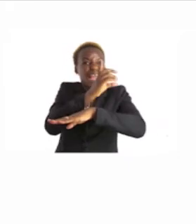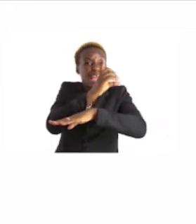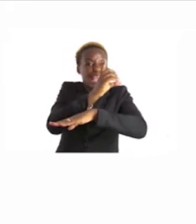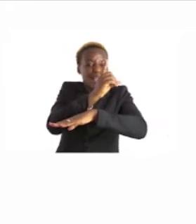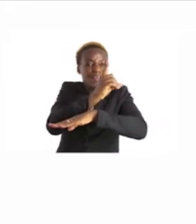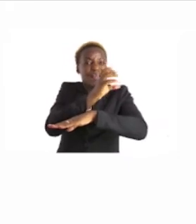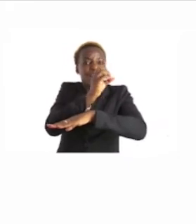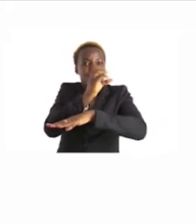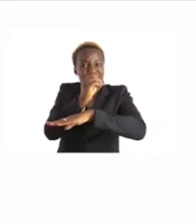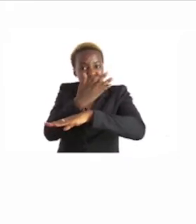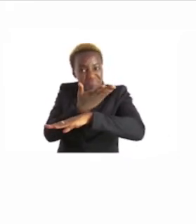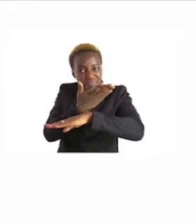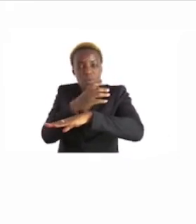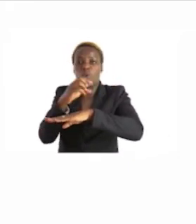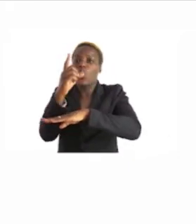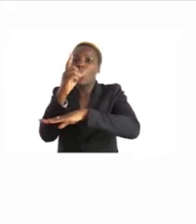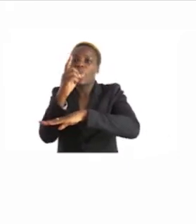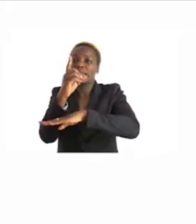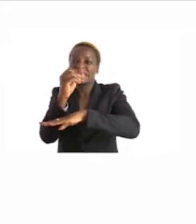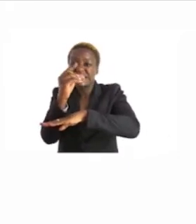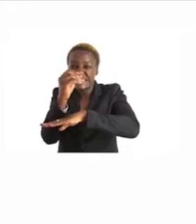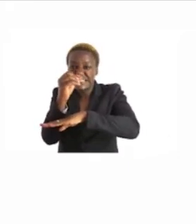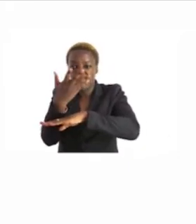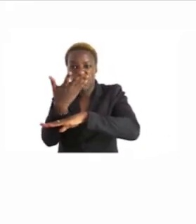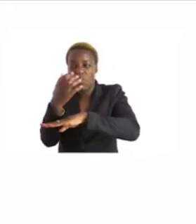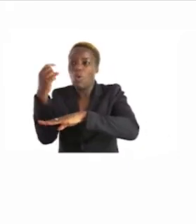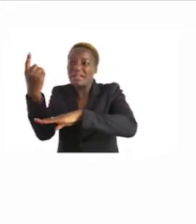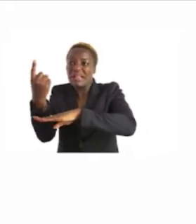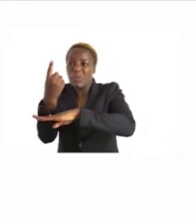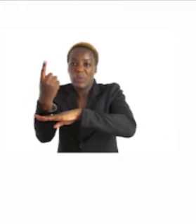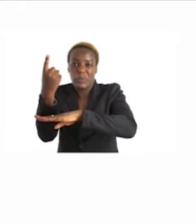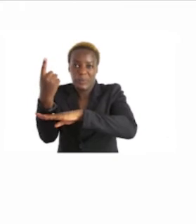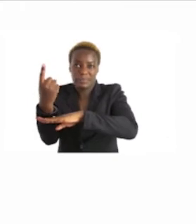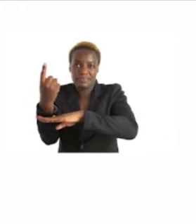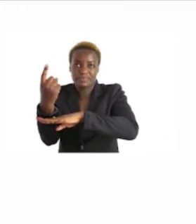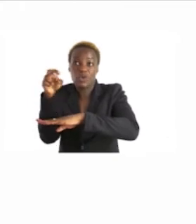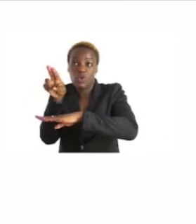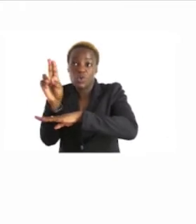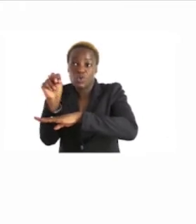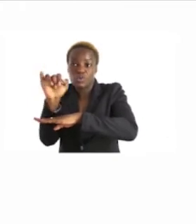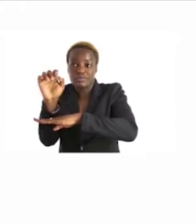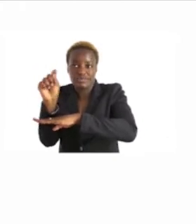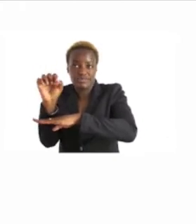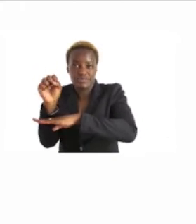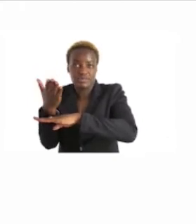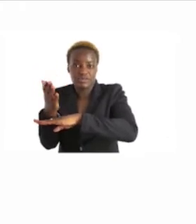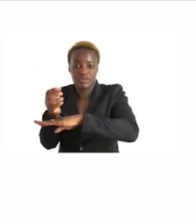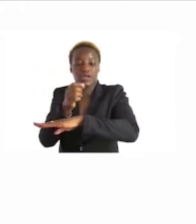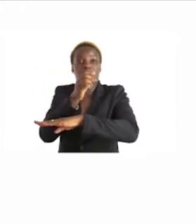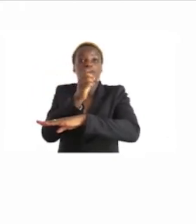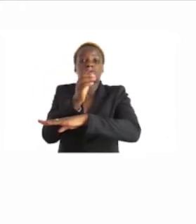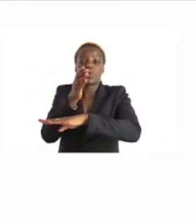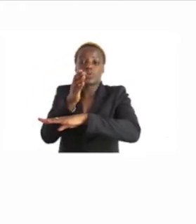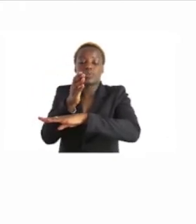at the place for the tens, or is it at the place for the units? We can see the middle one stands for the